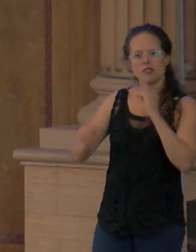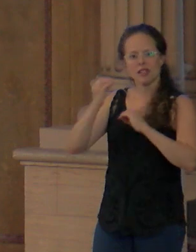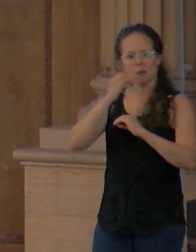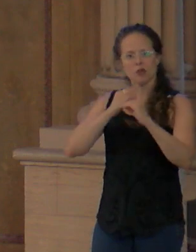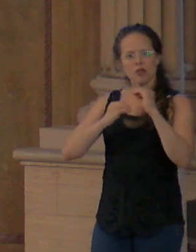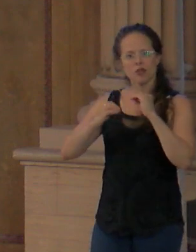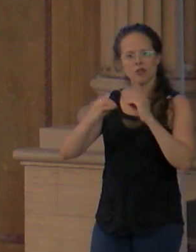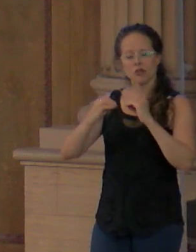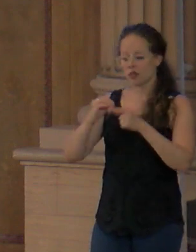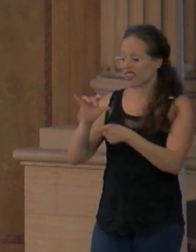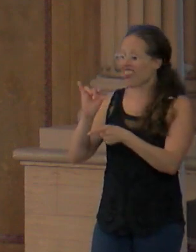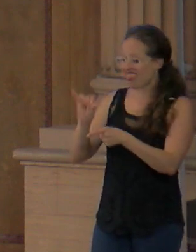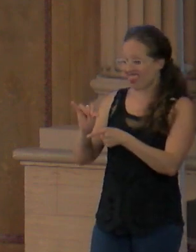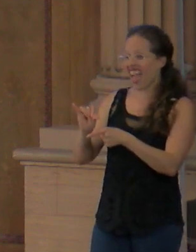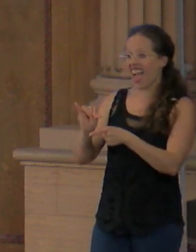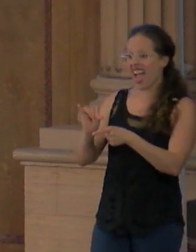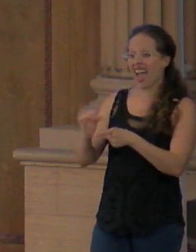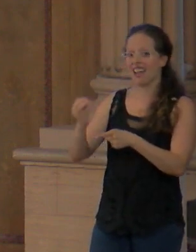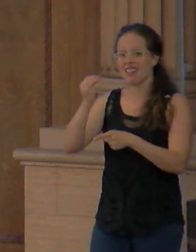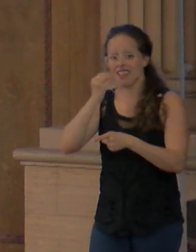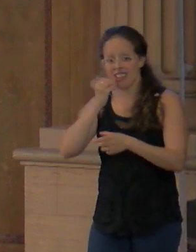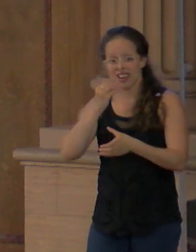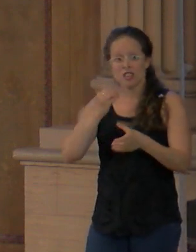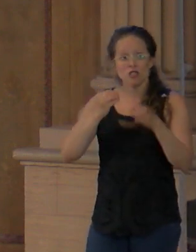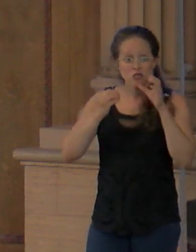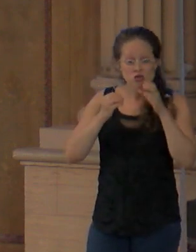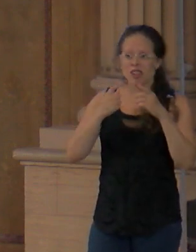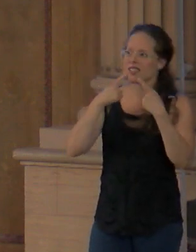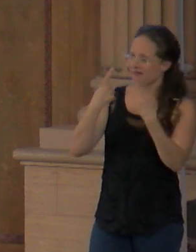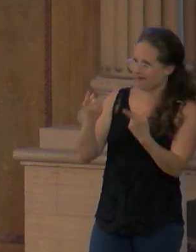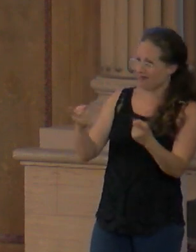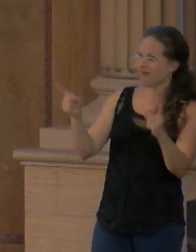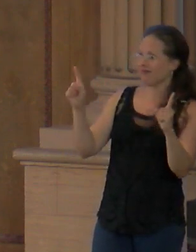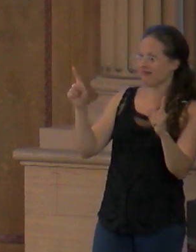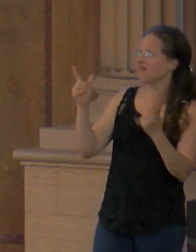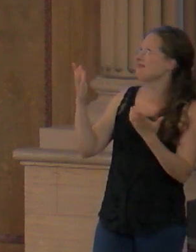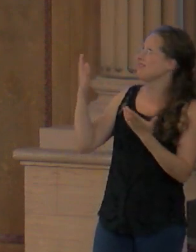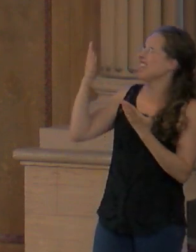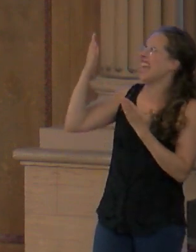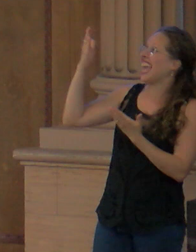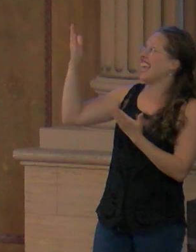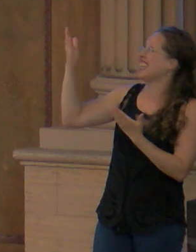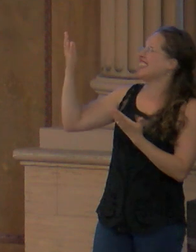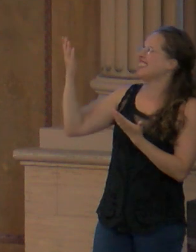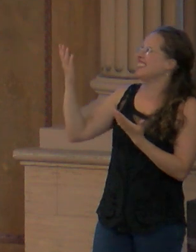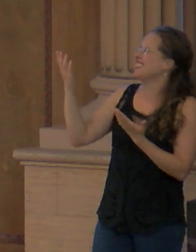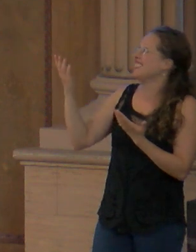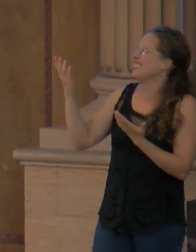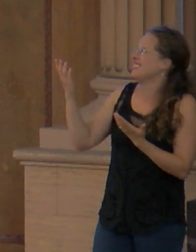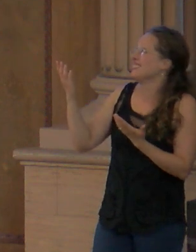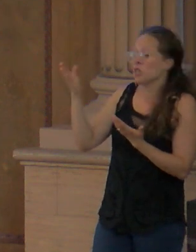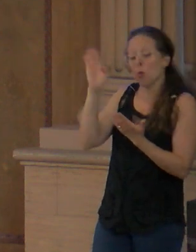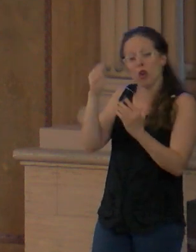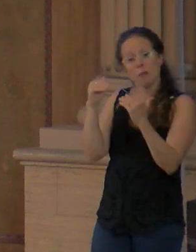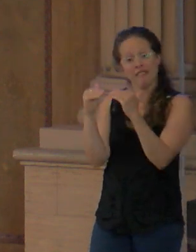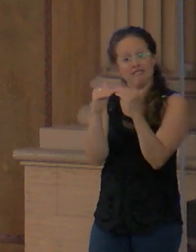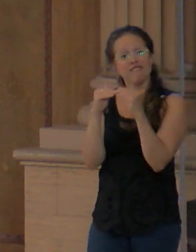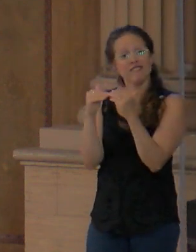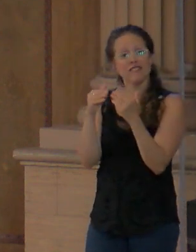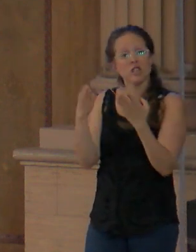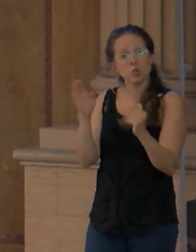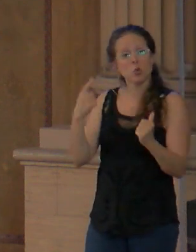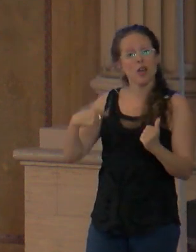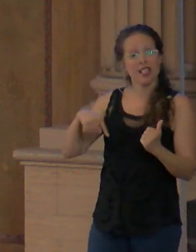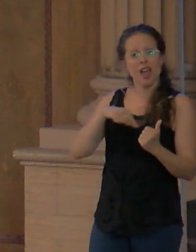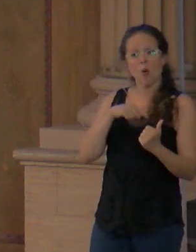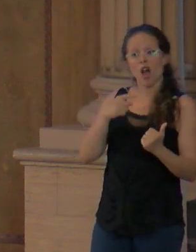Jesus didn't only do what was fair. Fair would have been just sort of letting us reap what we sowed and face the wrath of God. That would have been perfect justice. It would have been fine if he walked